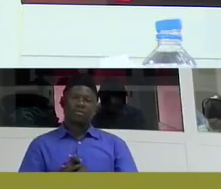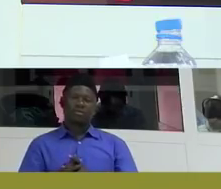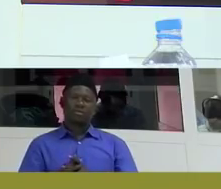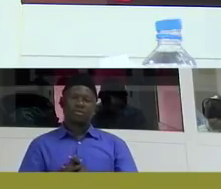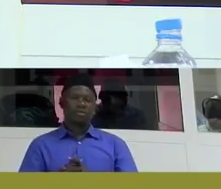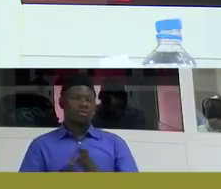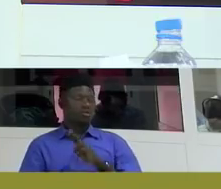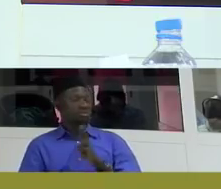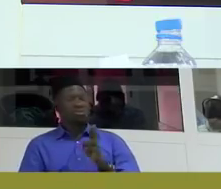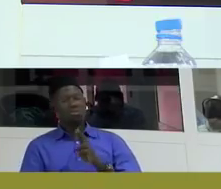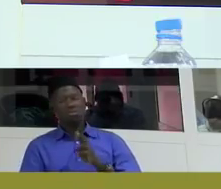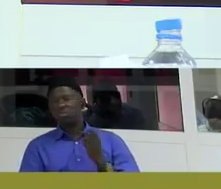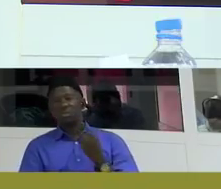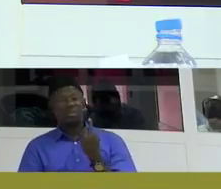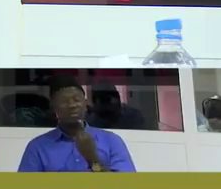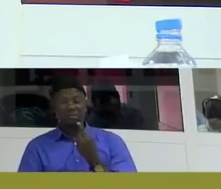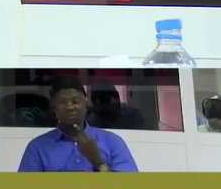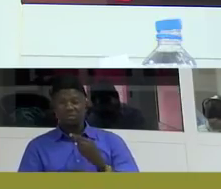quarter way.